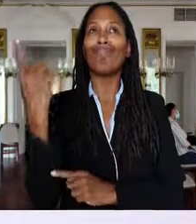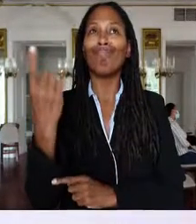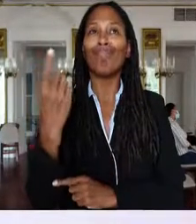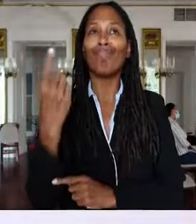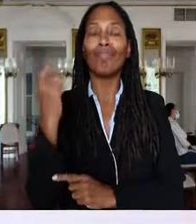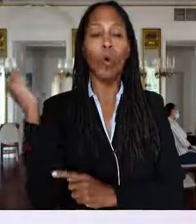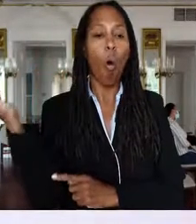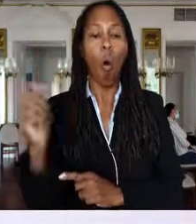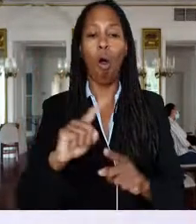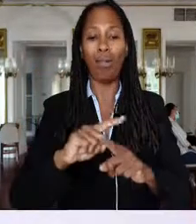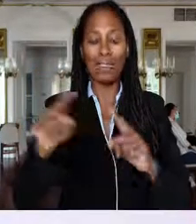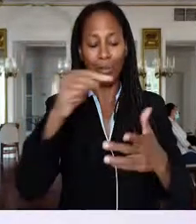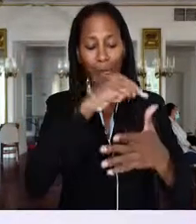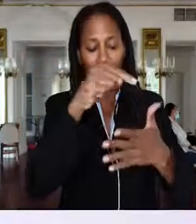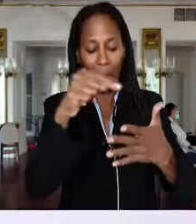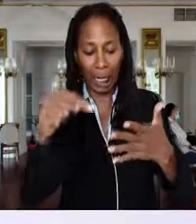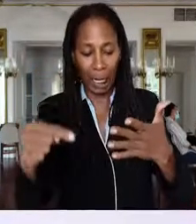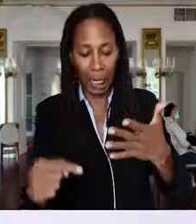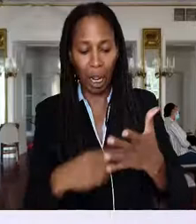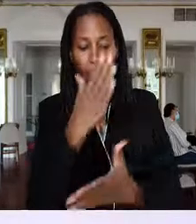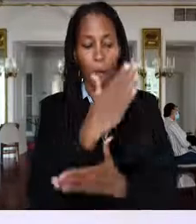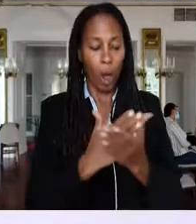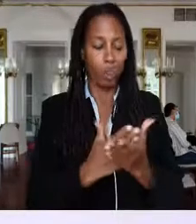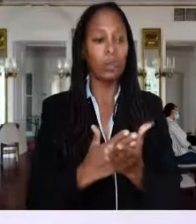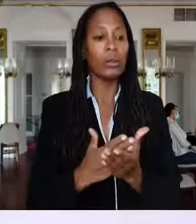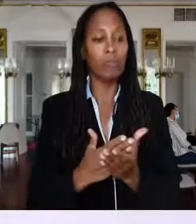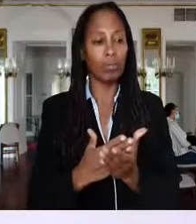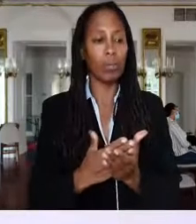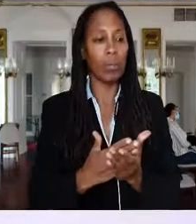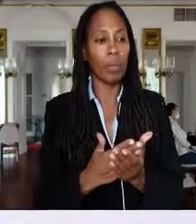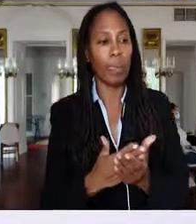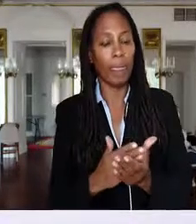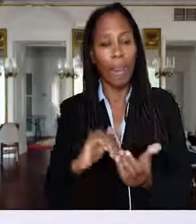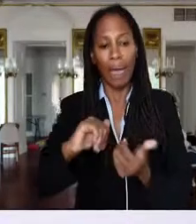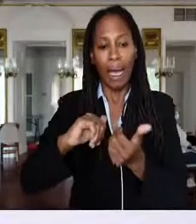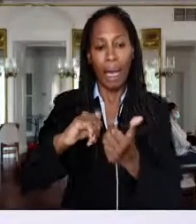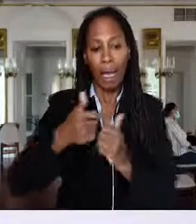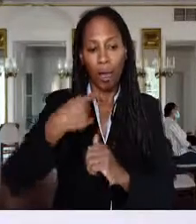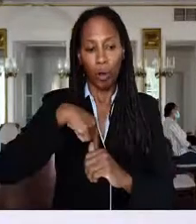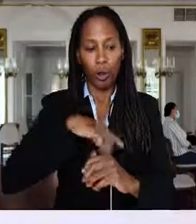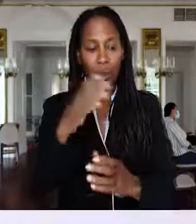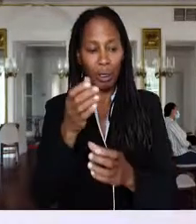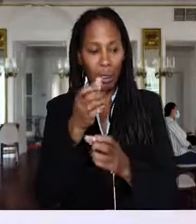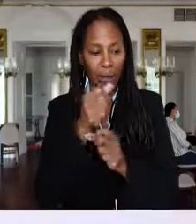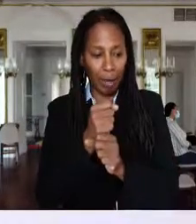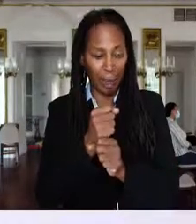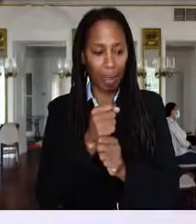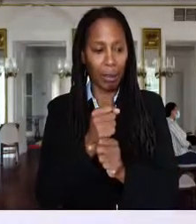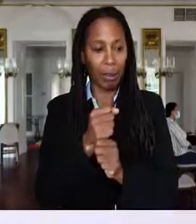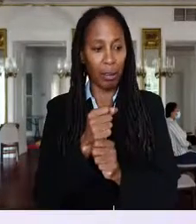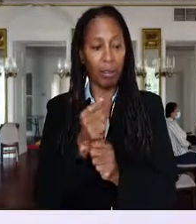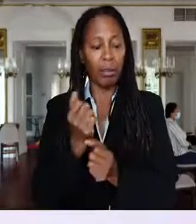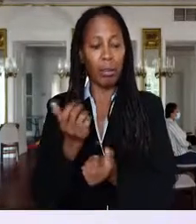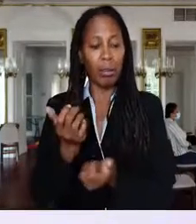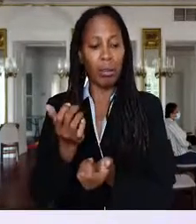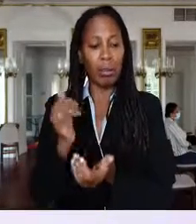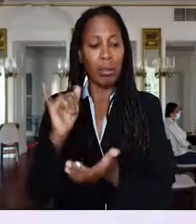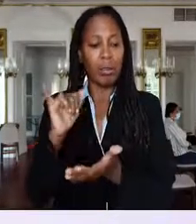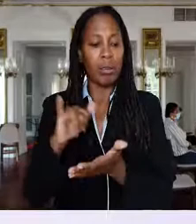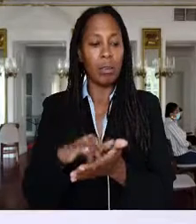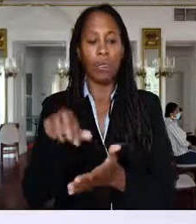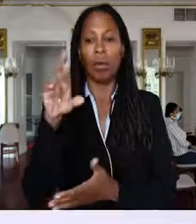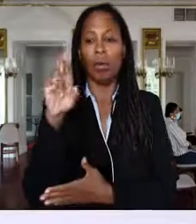you mentioned is that the idea here, the discussions are related to how do we get the science back online. Can you give some more insight on that